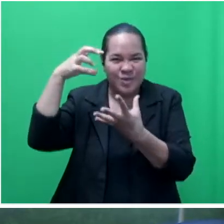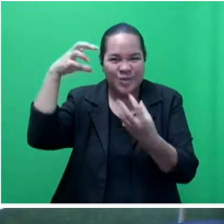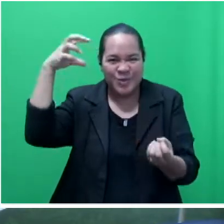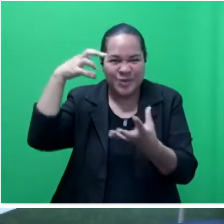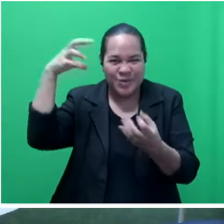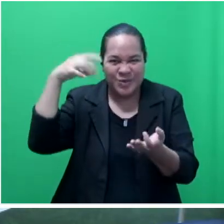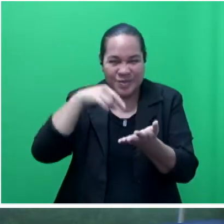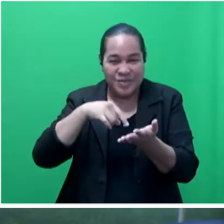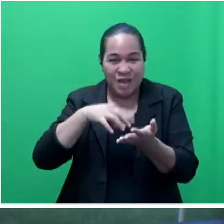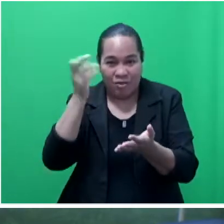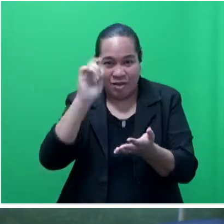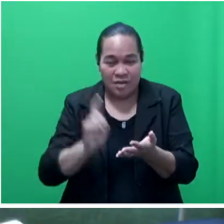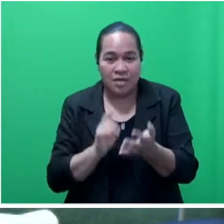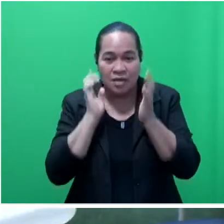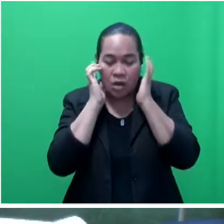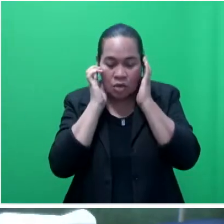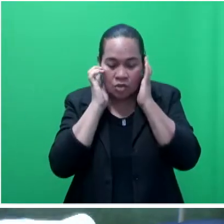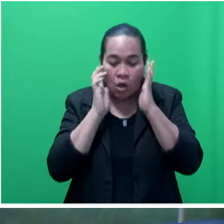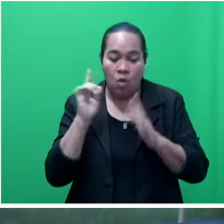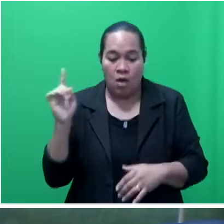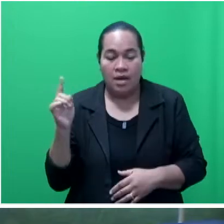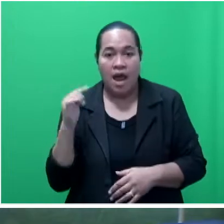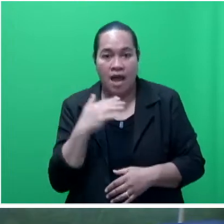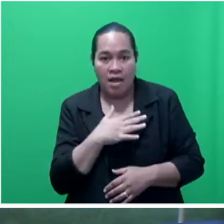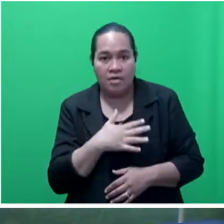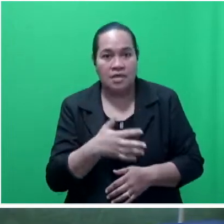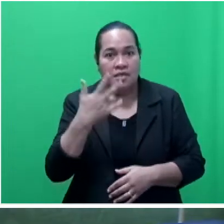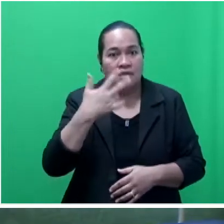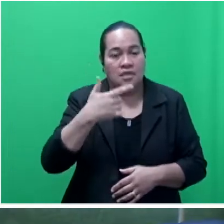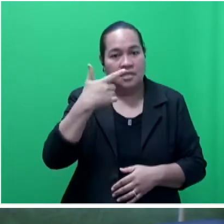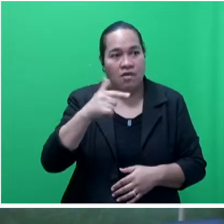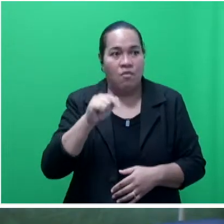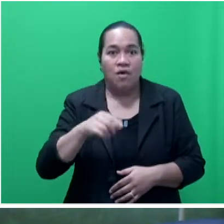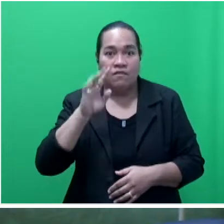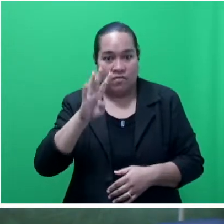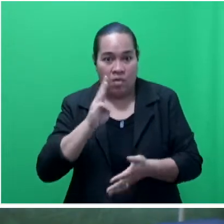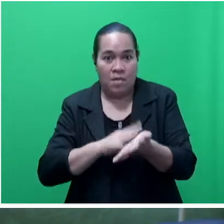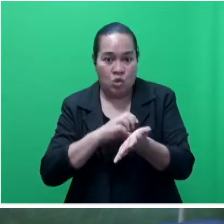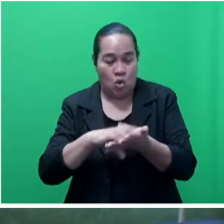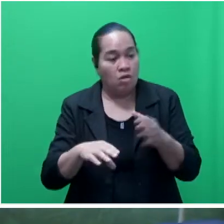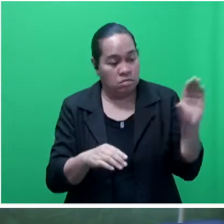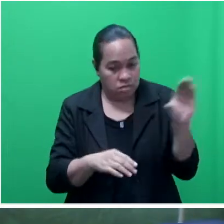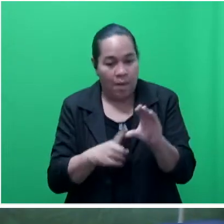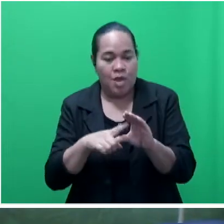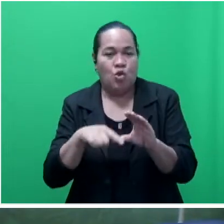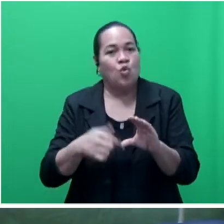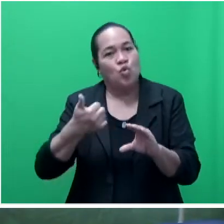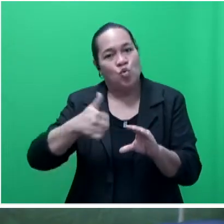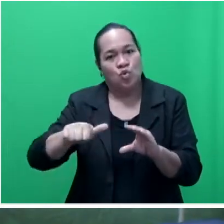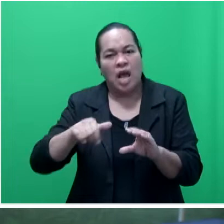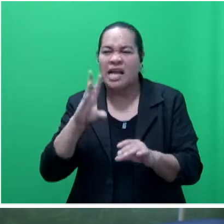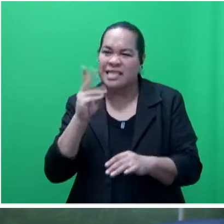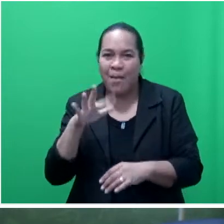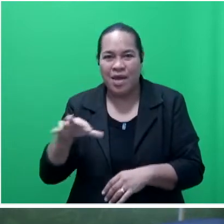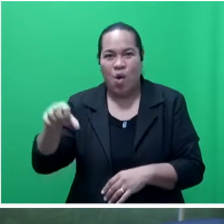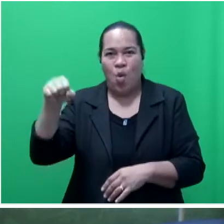sir, $187.4 million in fact has been utilized. Of course, some of it had to be put on hold